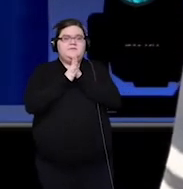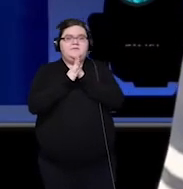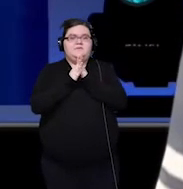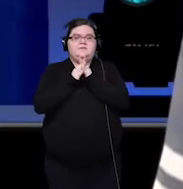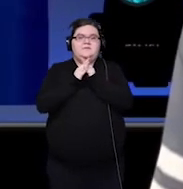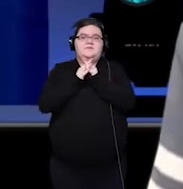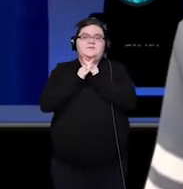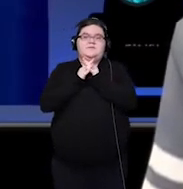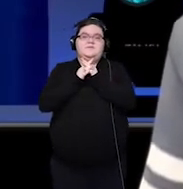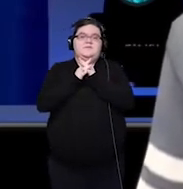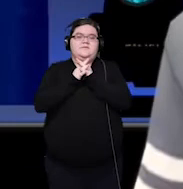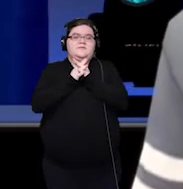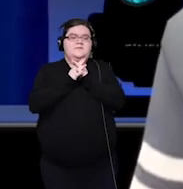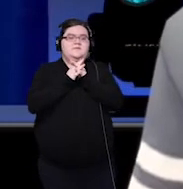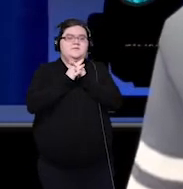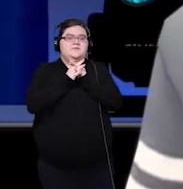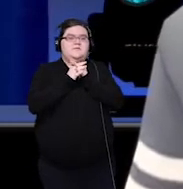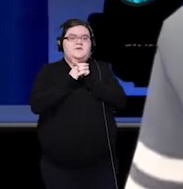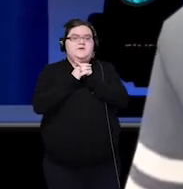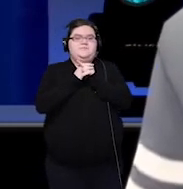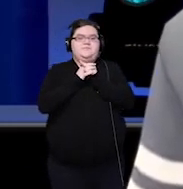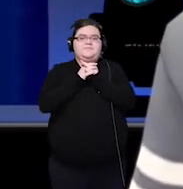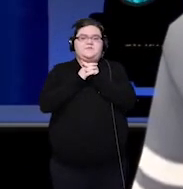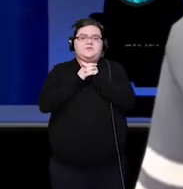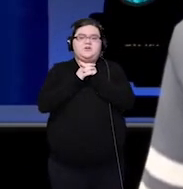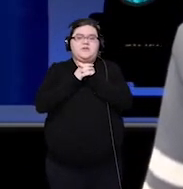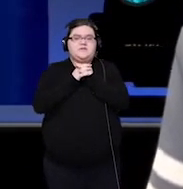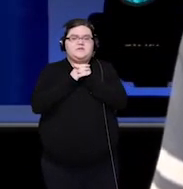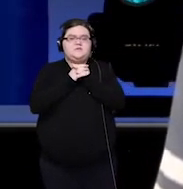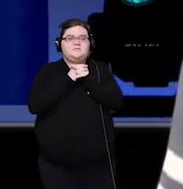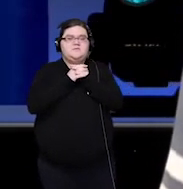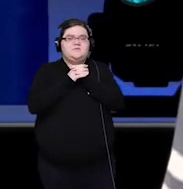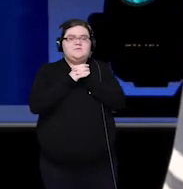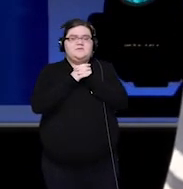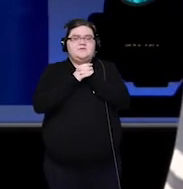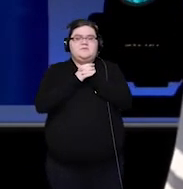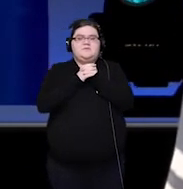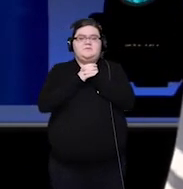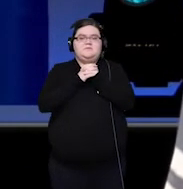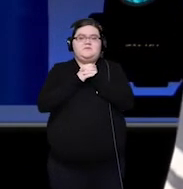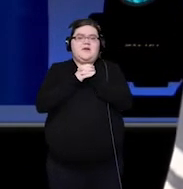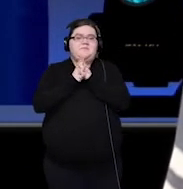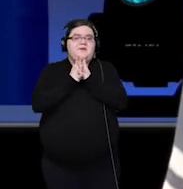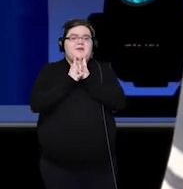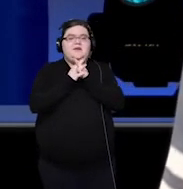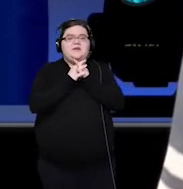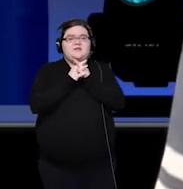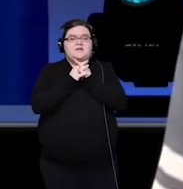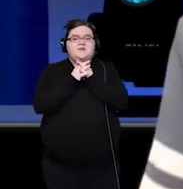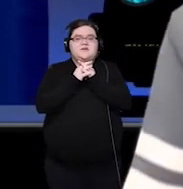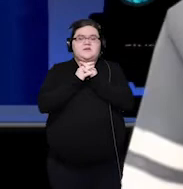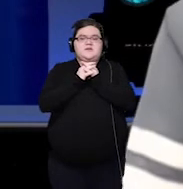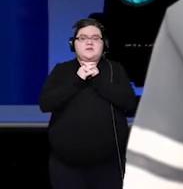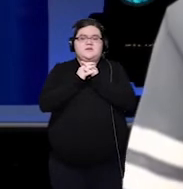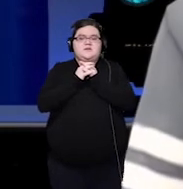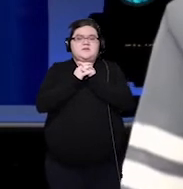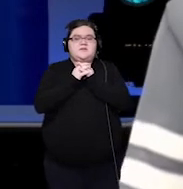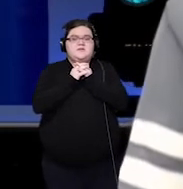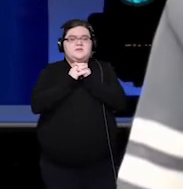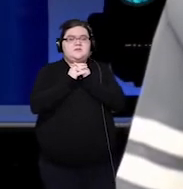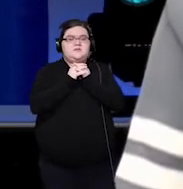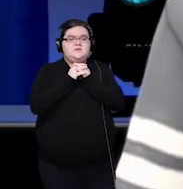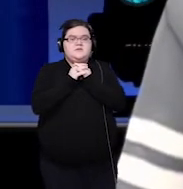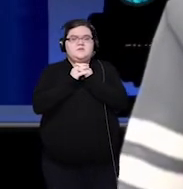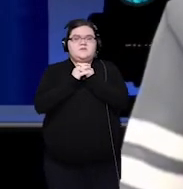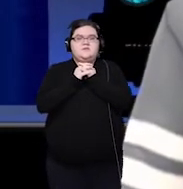Name something Boy Scouts are famous for. Cookies. Yeah, camping. Yeah, I guess. Camping, yeah, I guess that's... Camping.